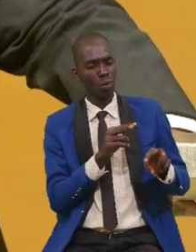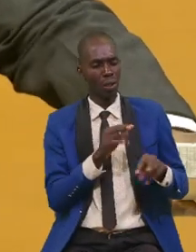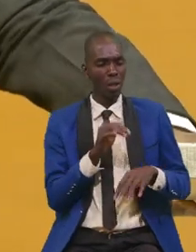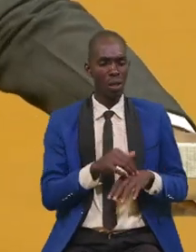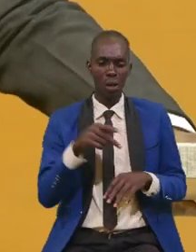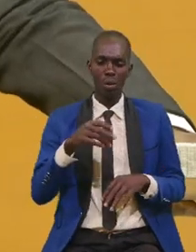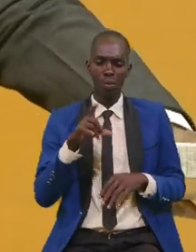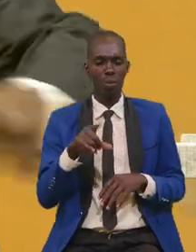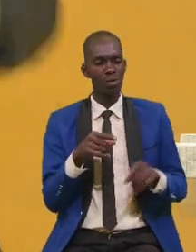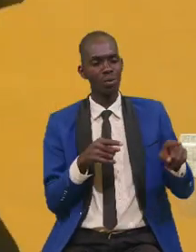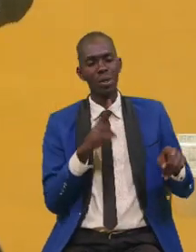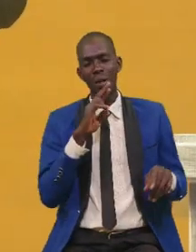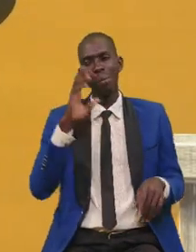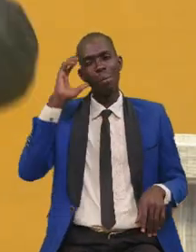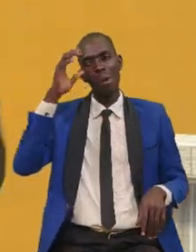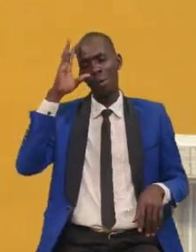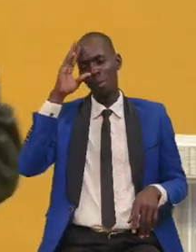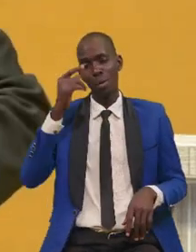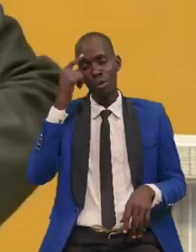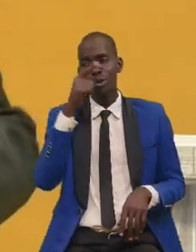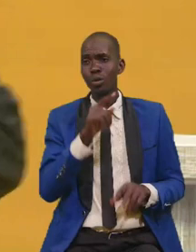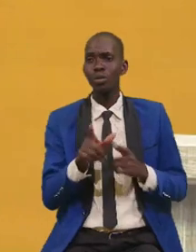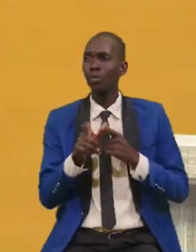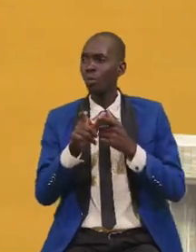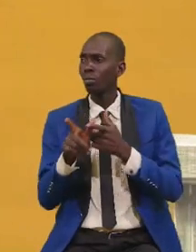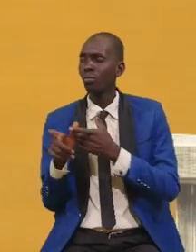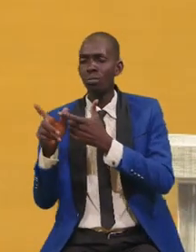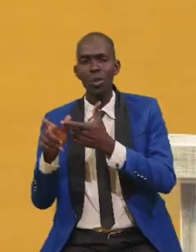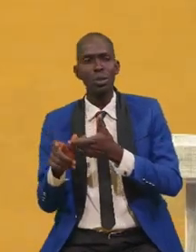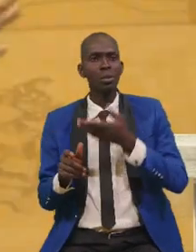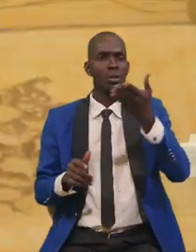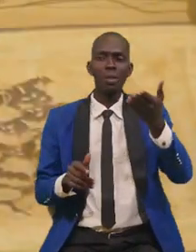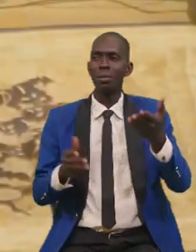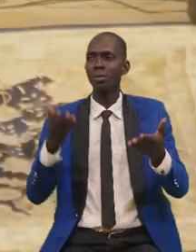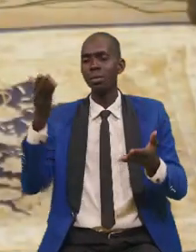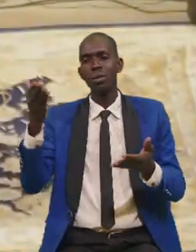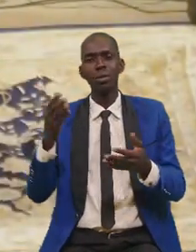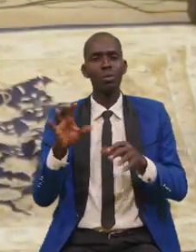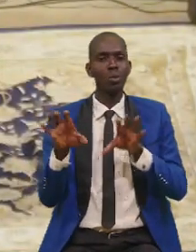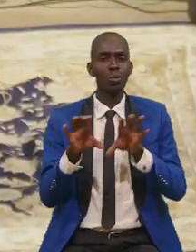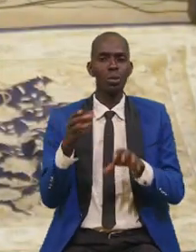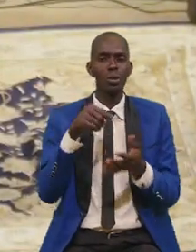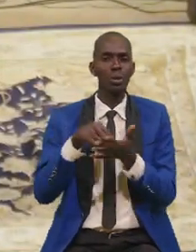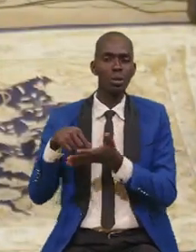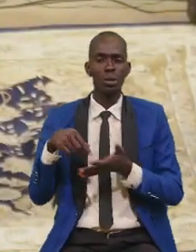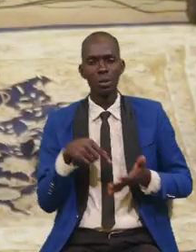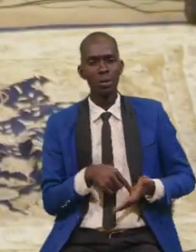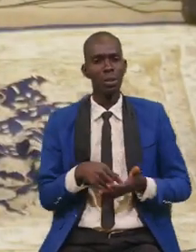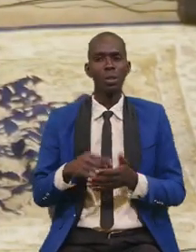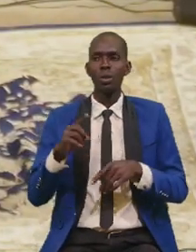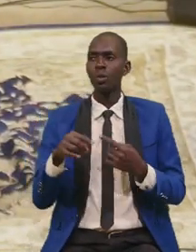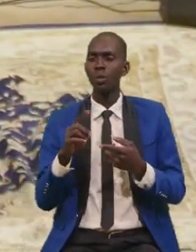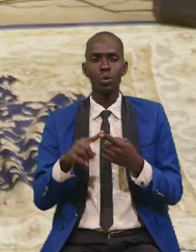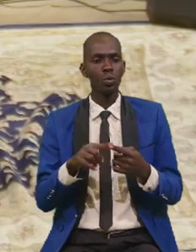here, running there, pointing there, pointing there. He's finishing this and going to another one.